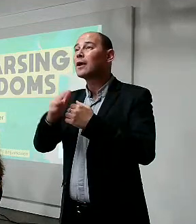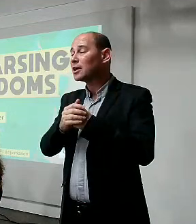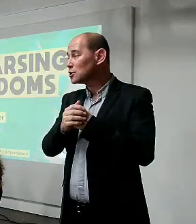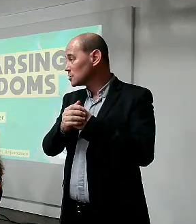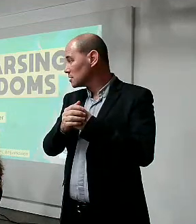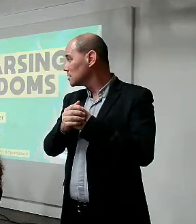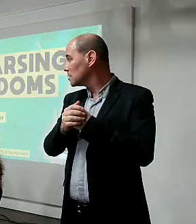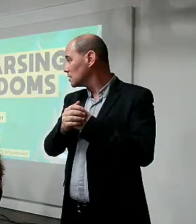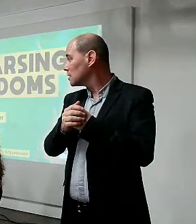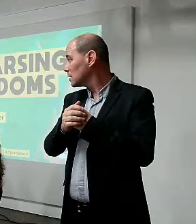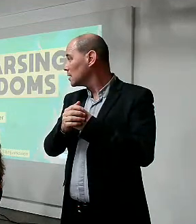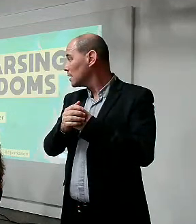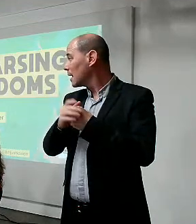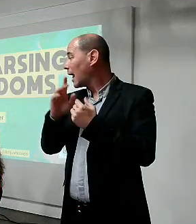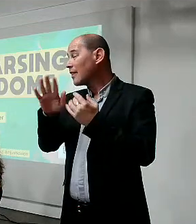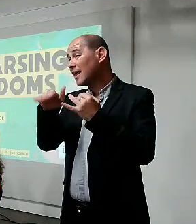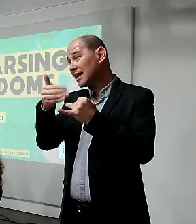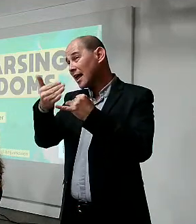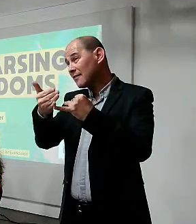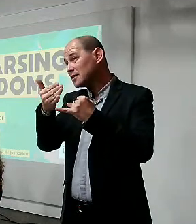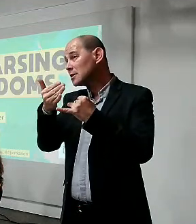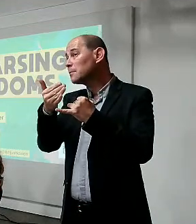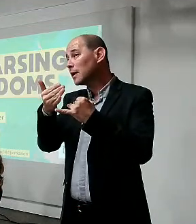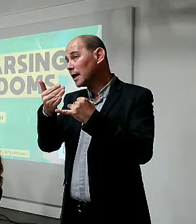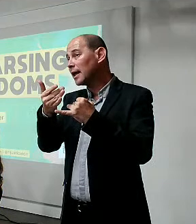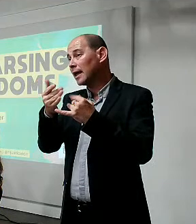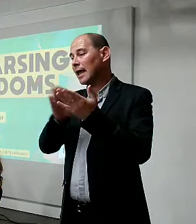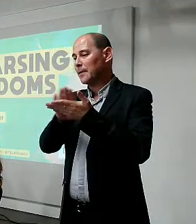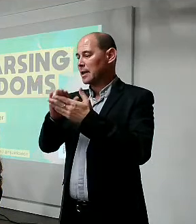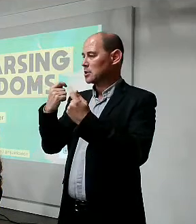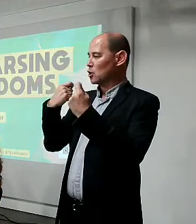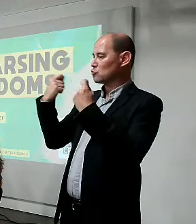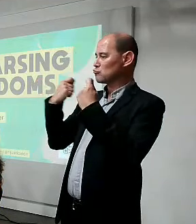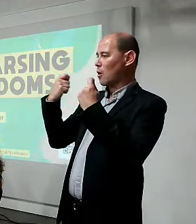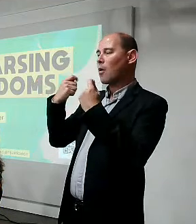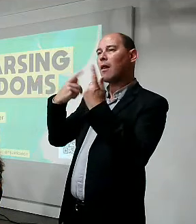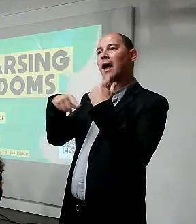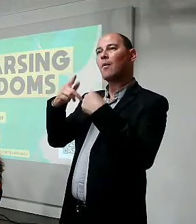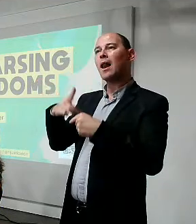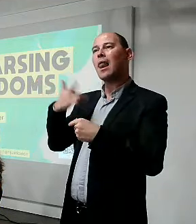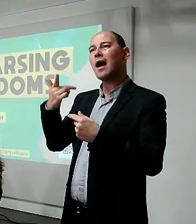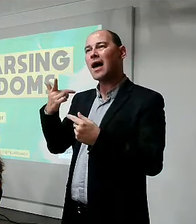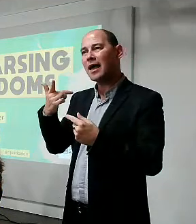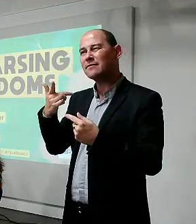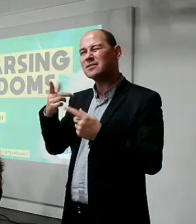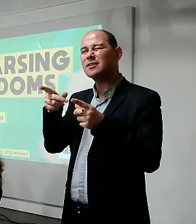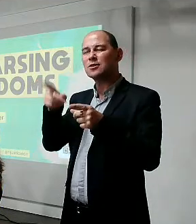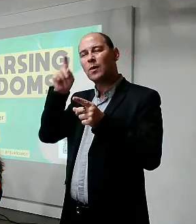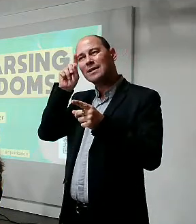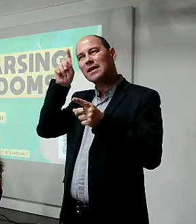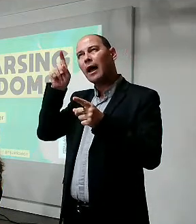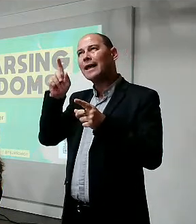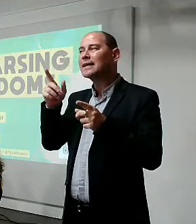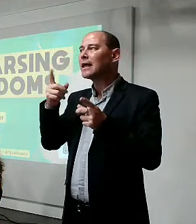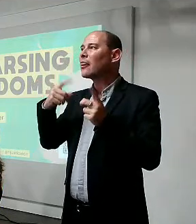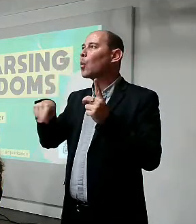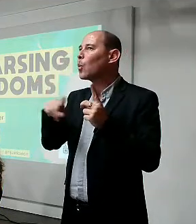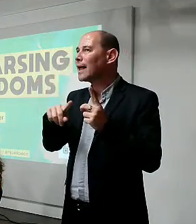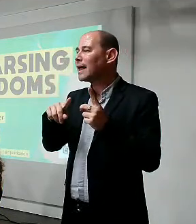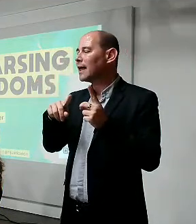solutions inevitably extend to further control our lives. So it's the idea that we